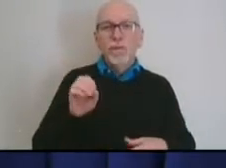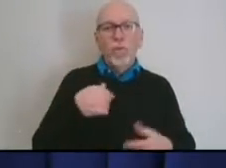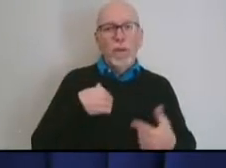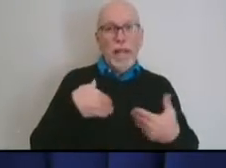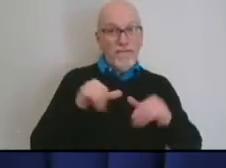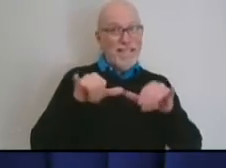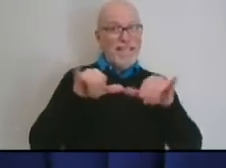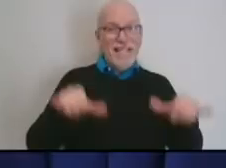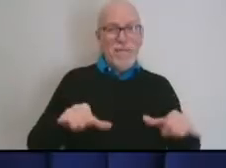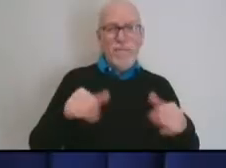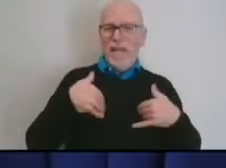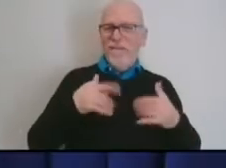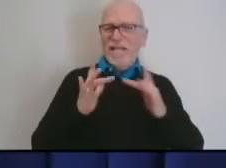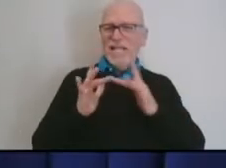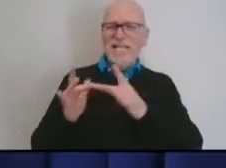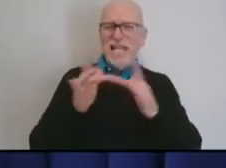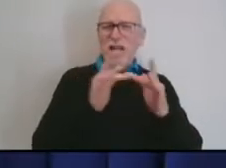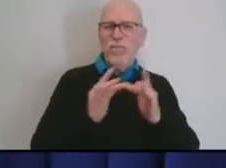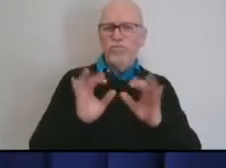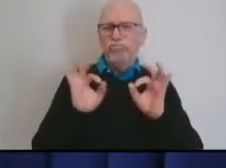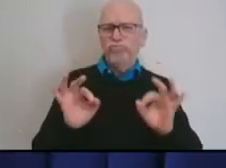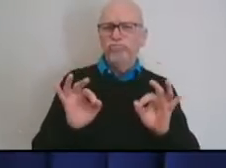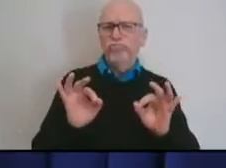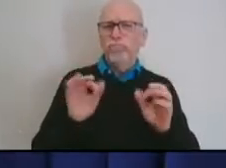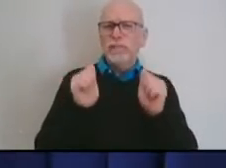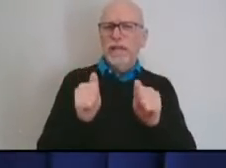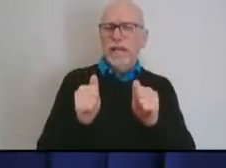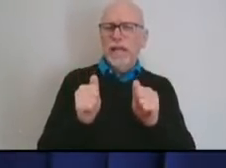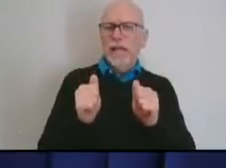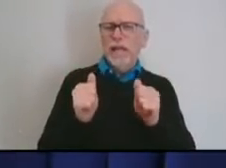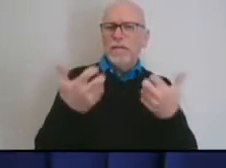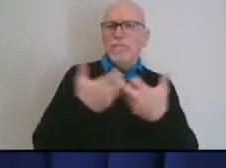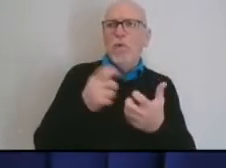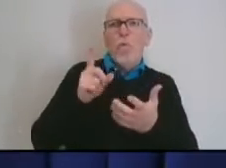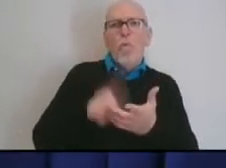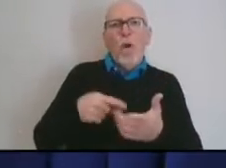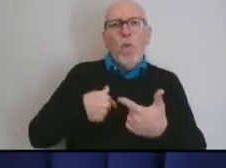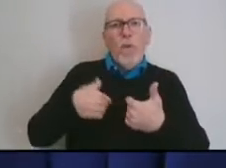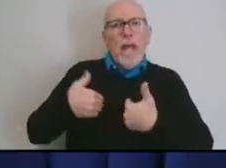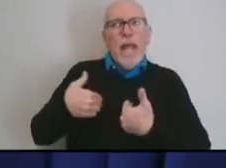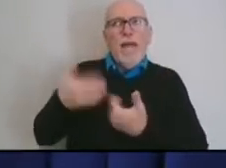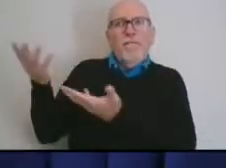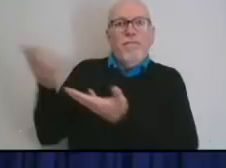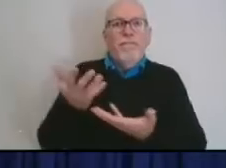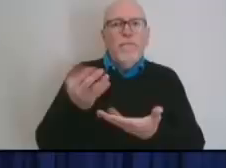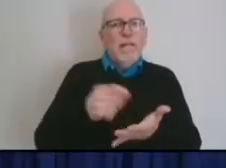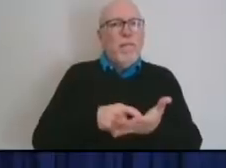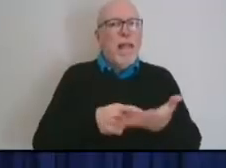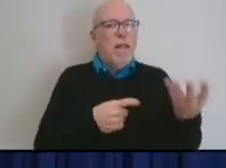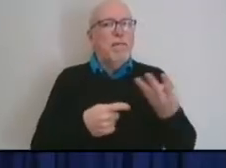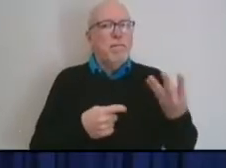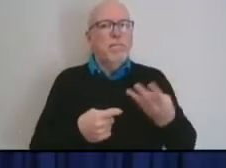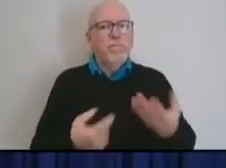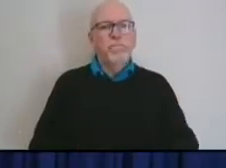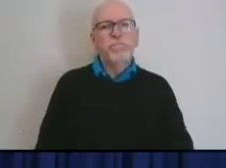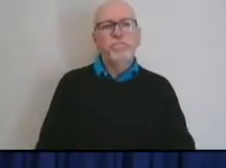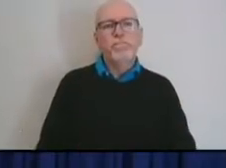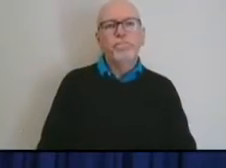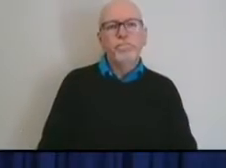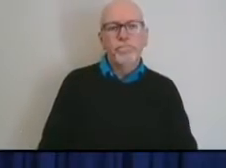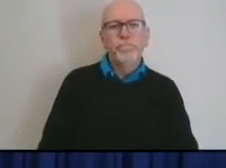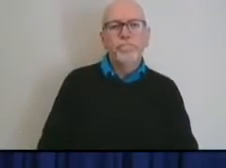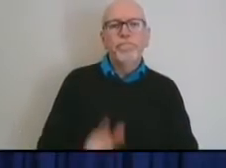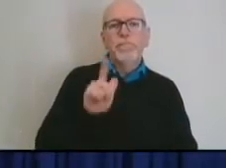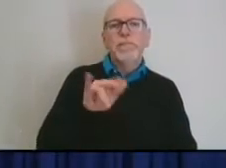or the network that's in place to accommodate the supply and demand that we get. Lindsay with the